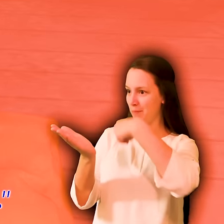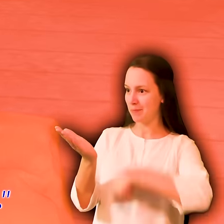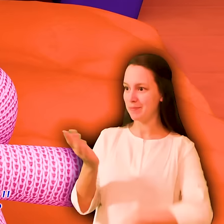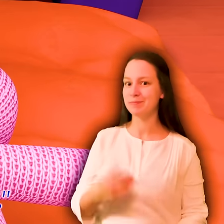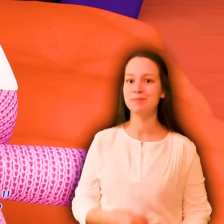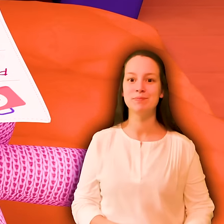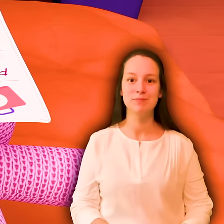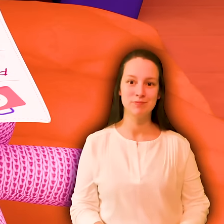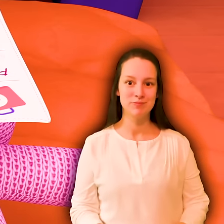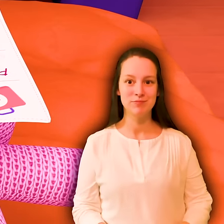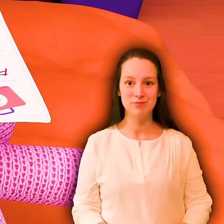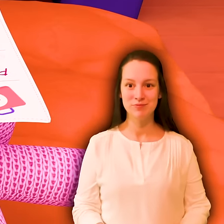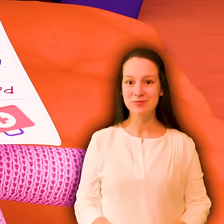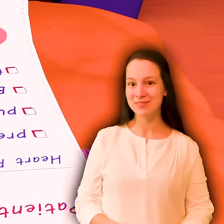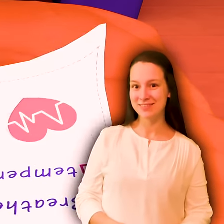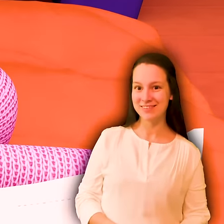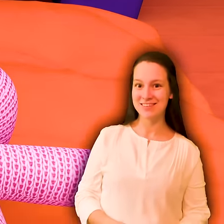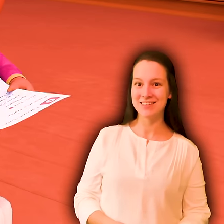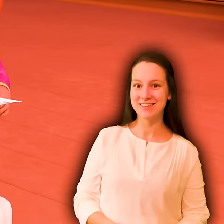bill bill